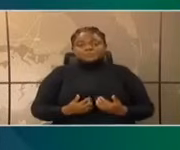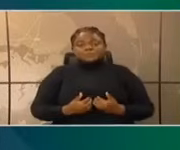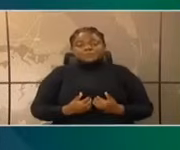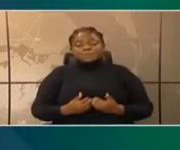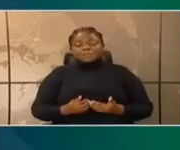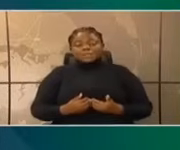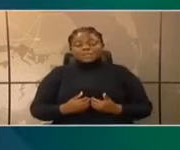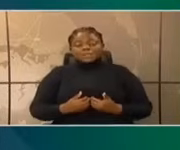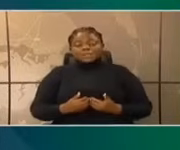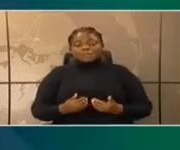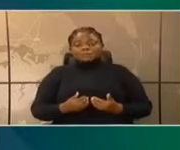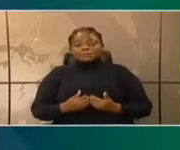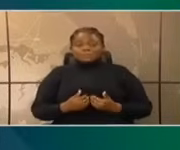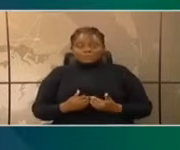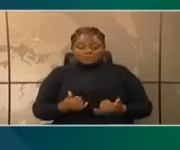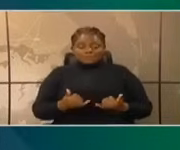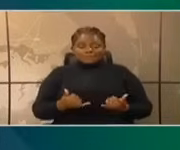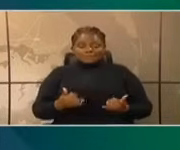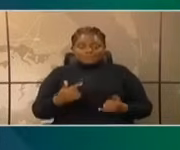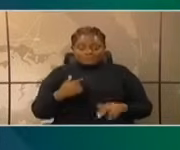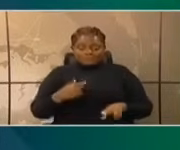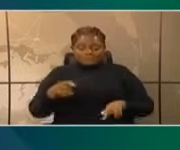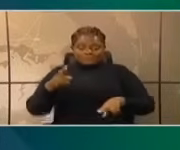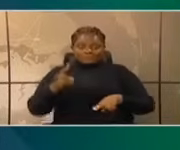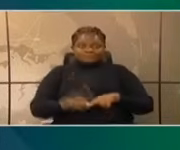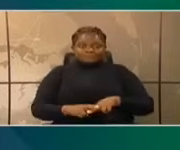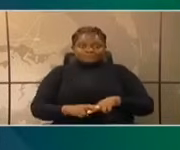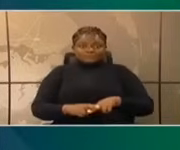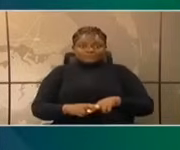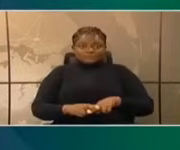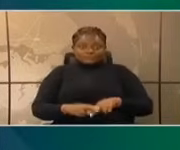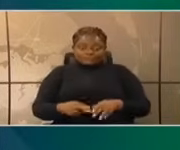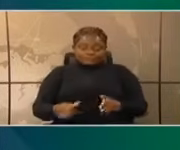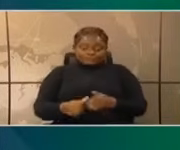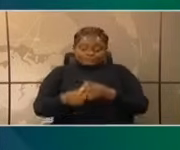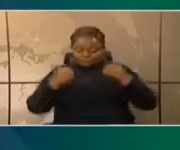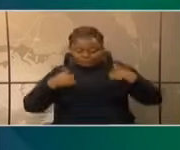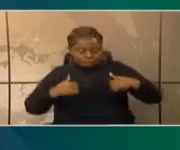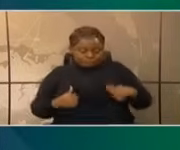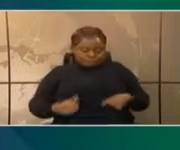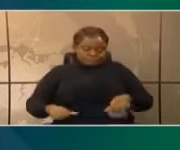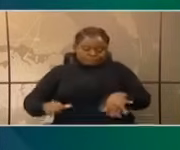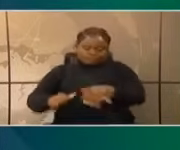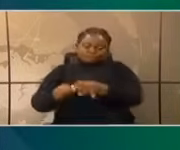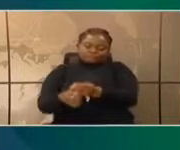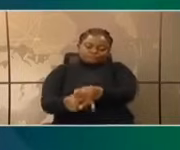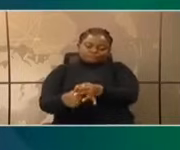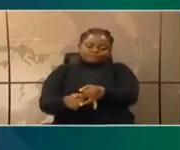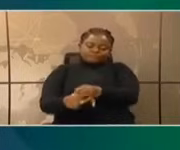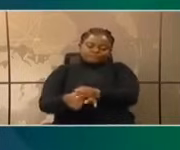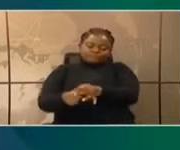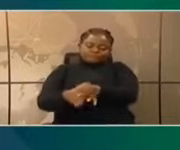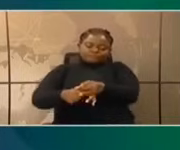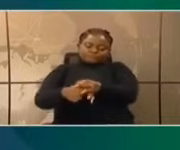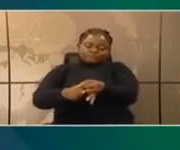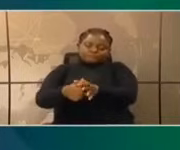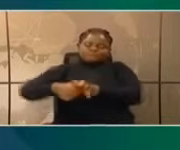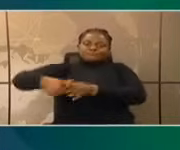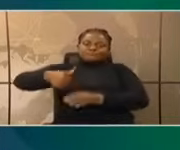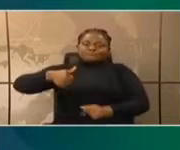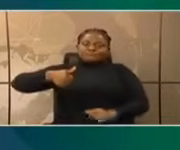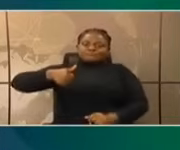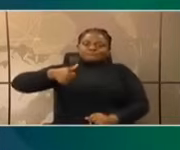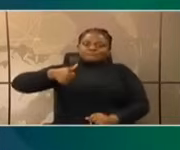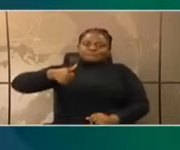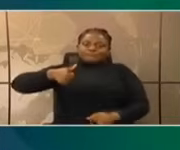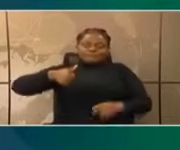le passa mere sesia mete hai na mafa me kokoro motri asori adware ya shataade a polish me kokoro motri